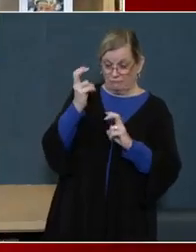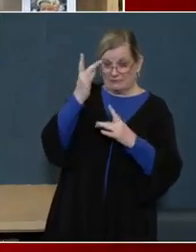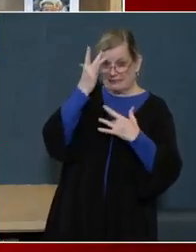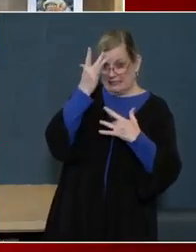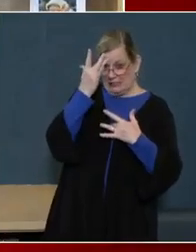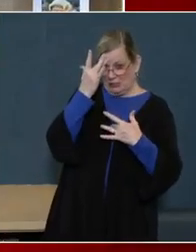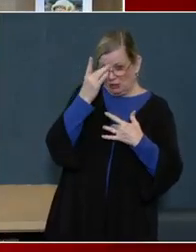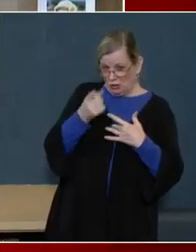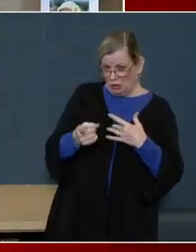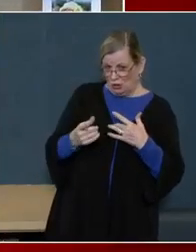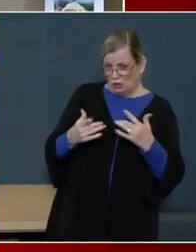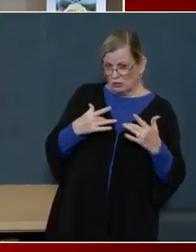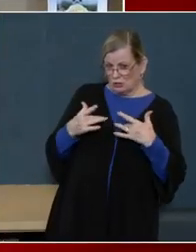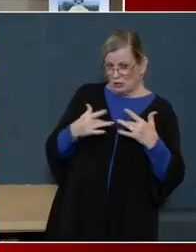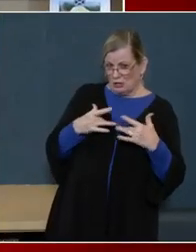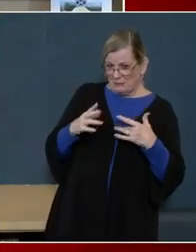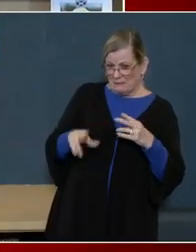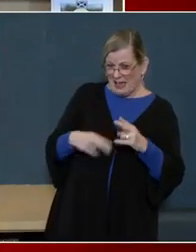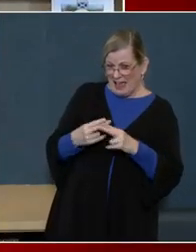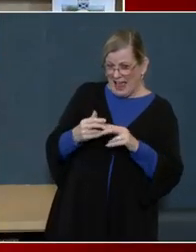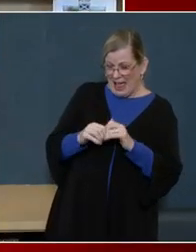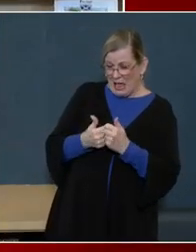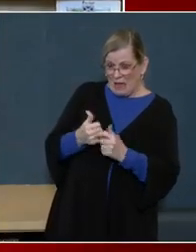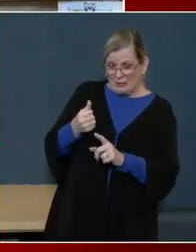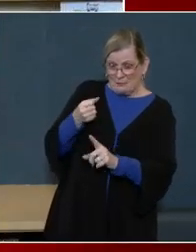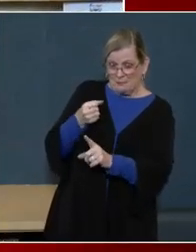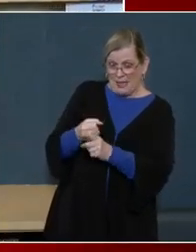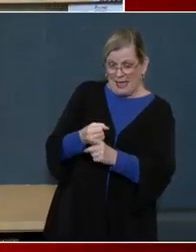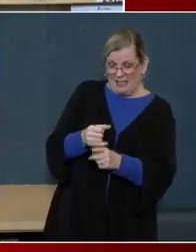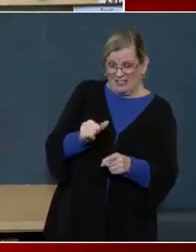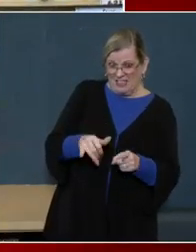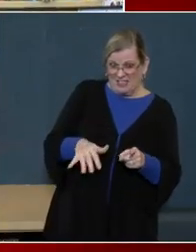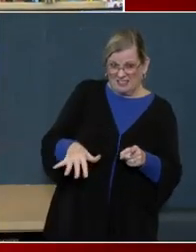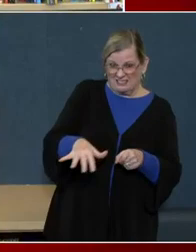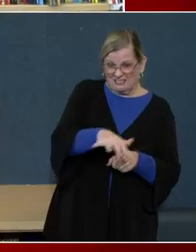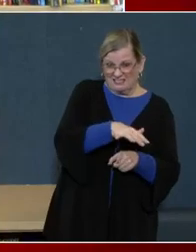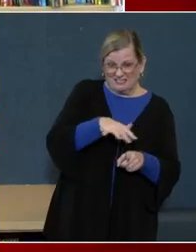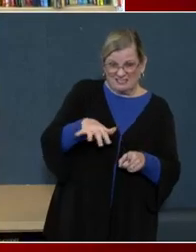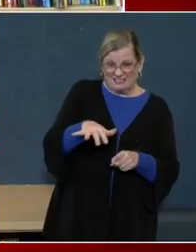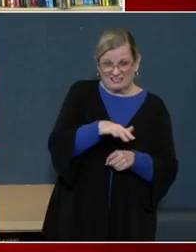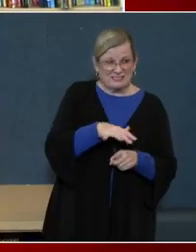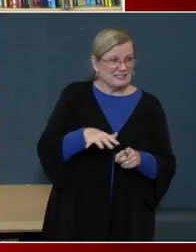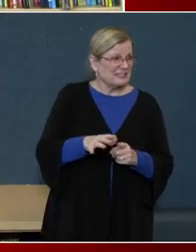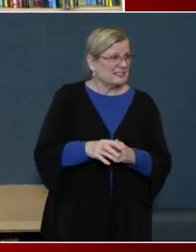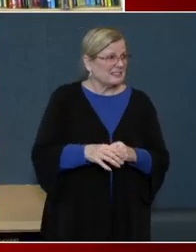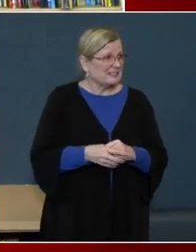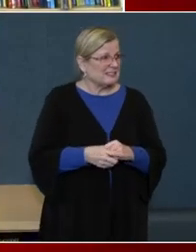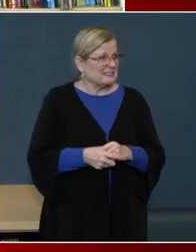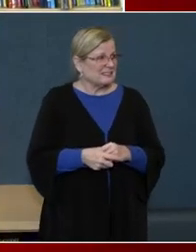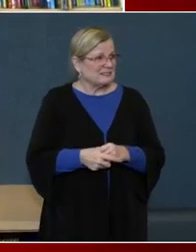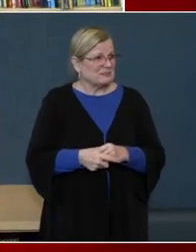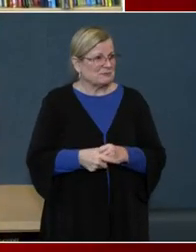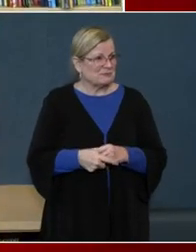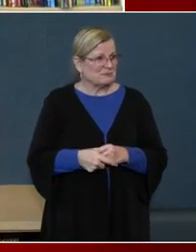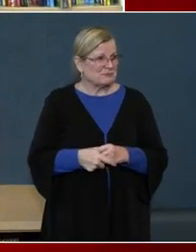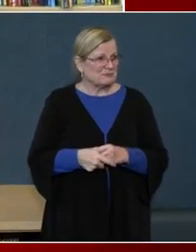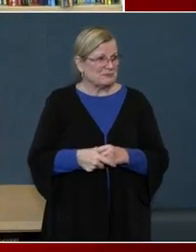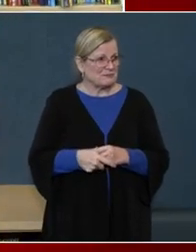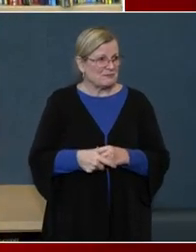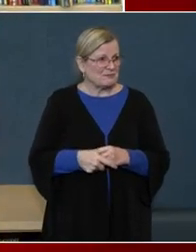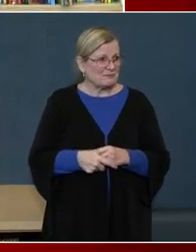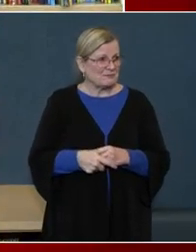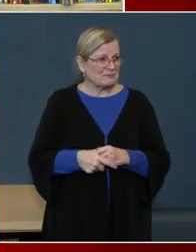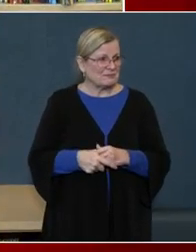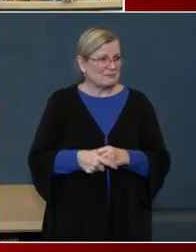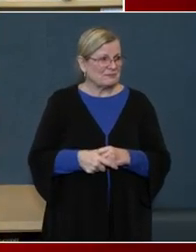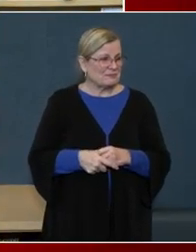residents, impacting local D.C. residents? And has the White House contacted D.C. Health or D.C. officials at all to confirm these are D.C. residents involved